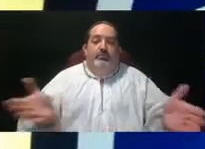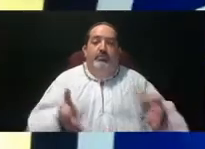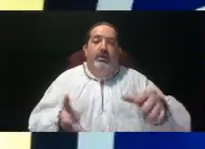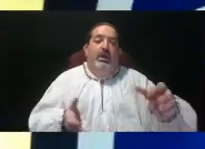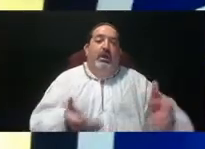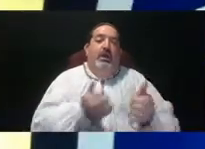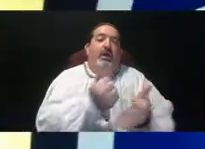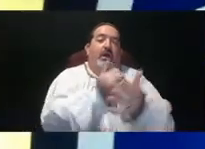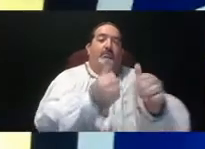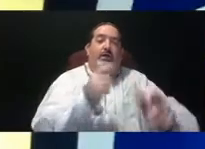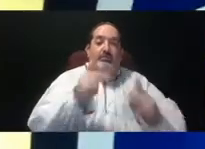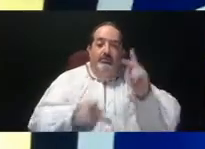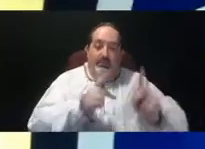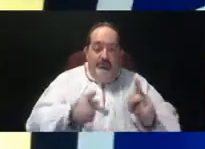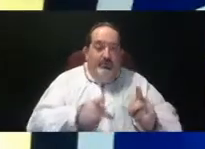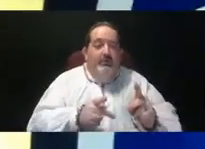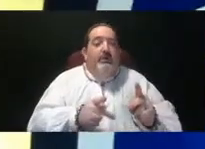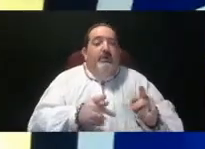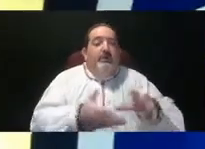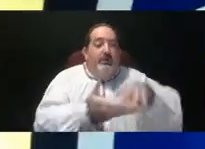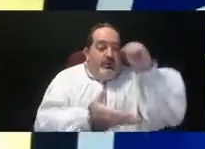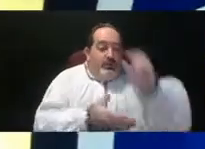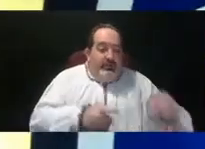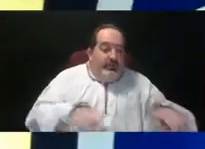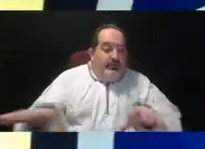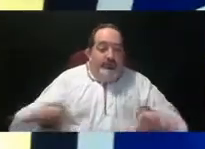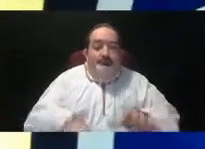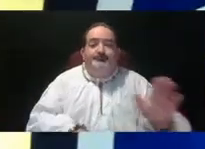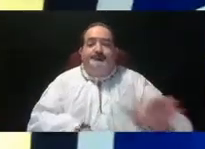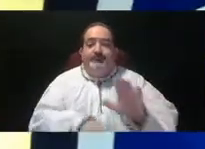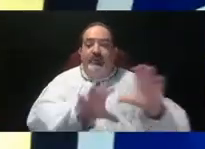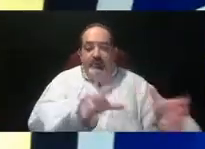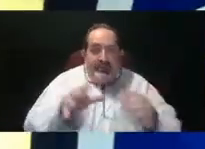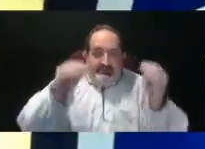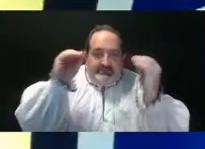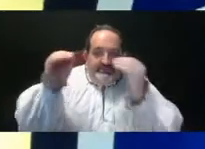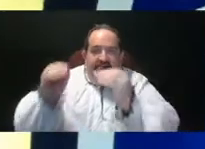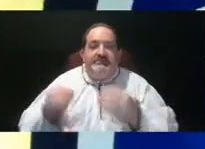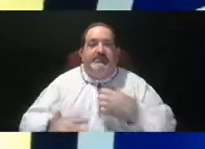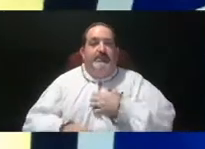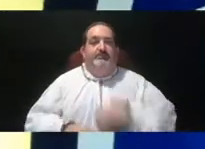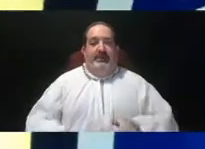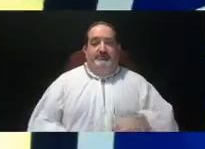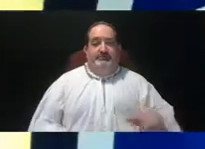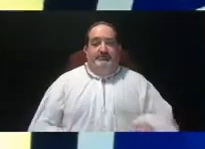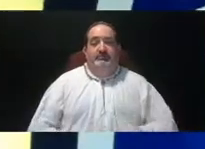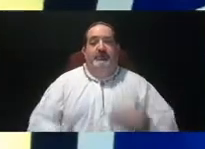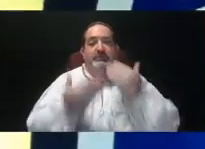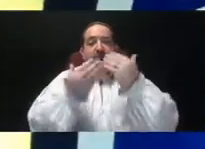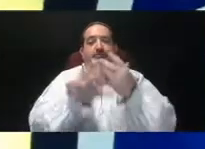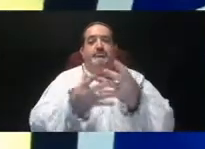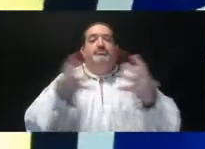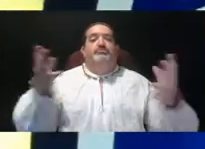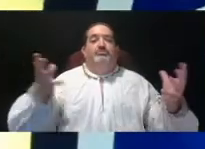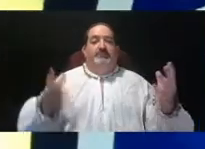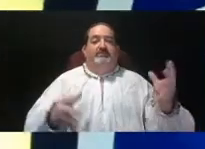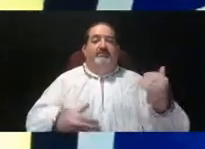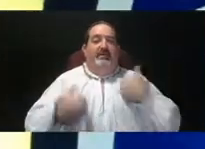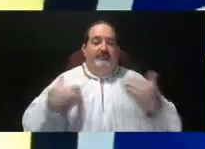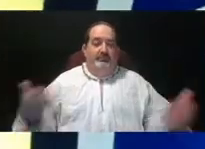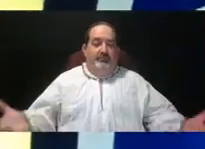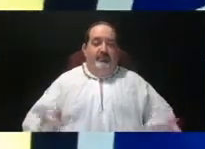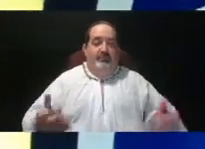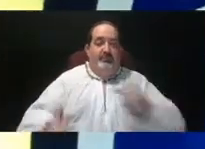crafts, specifically the classes that they teach and their passion for what they do. We are so thankful to have you in our kingdom,